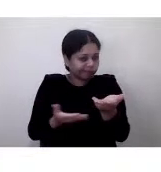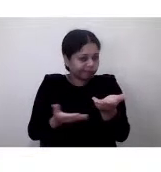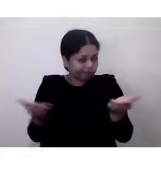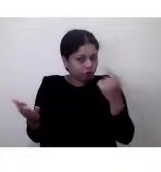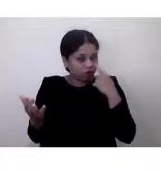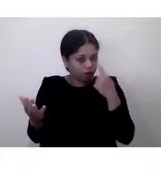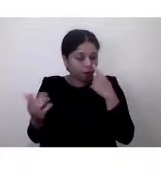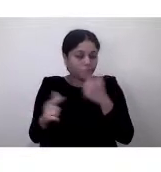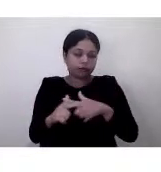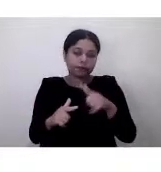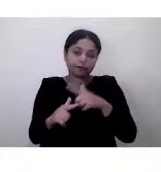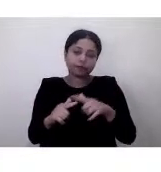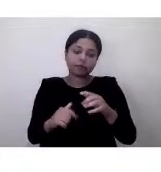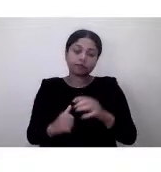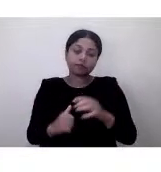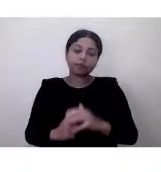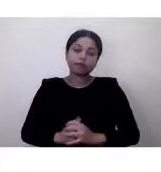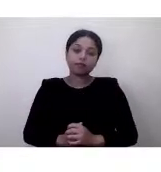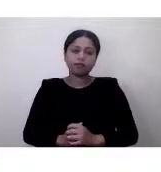them?